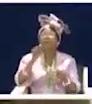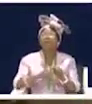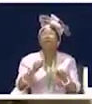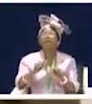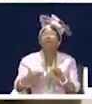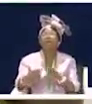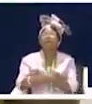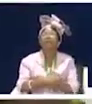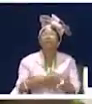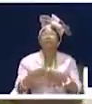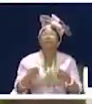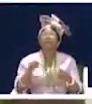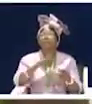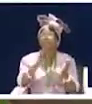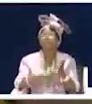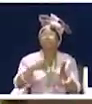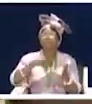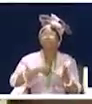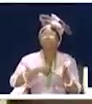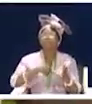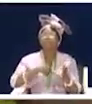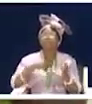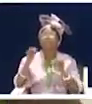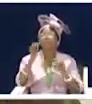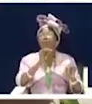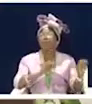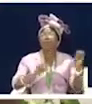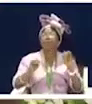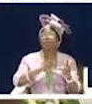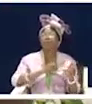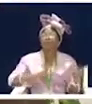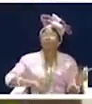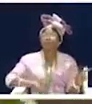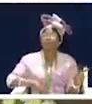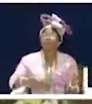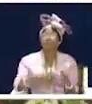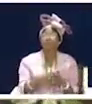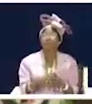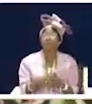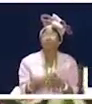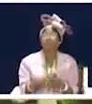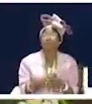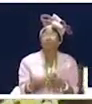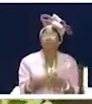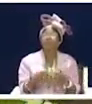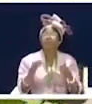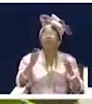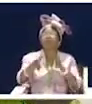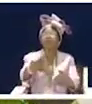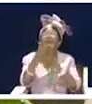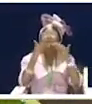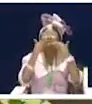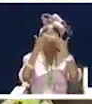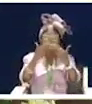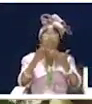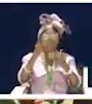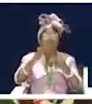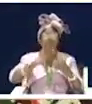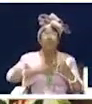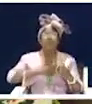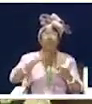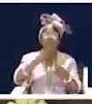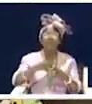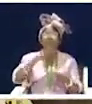bo emi na re Oluwa Oluwa mo dupe lowo yin emi ni